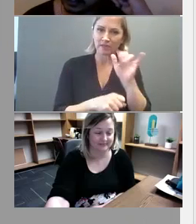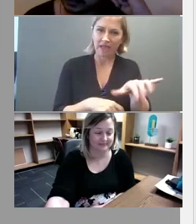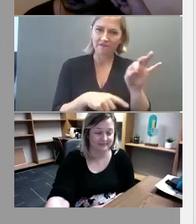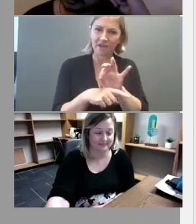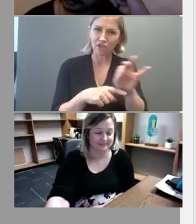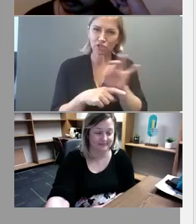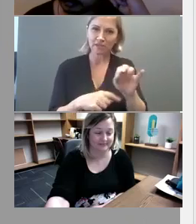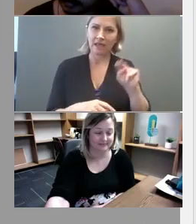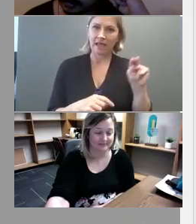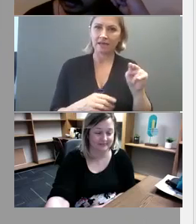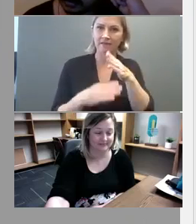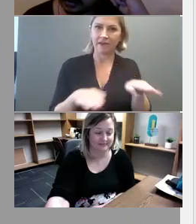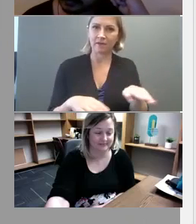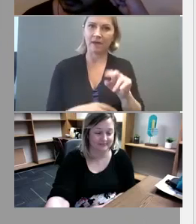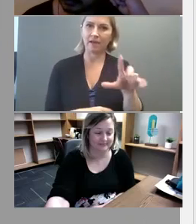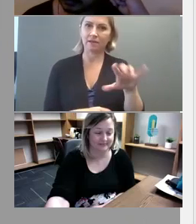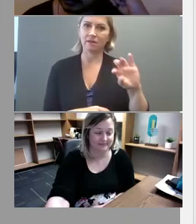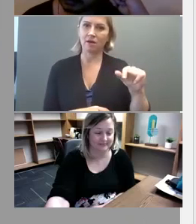divided by log n?